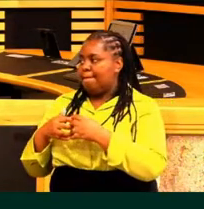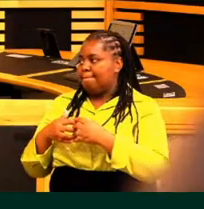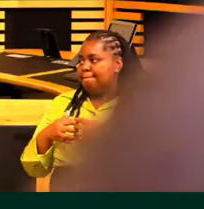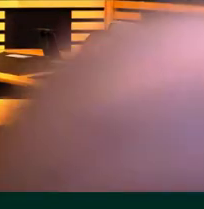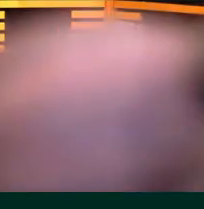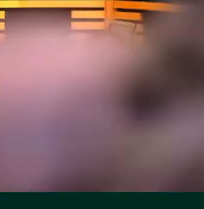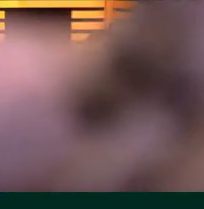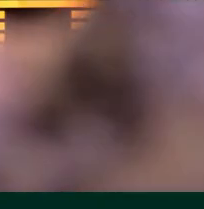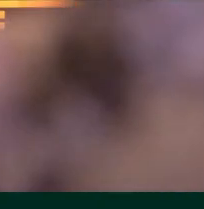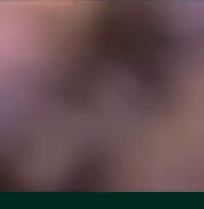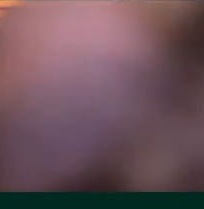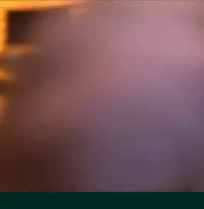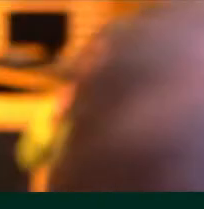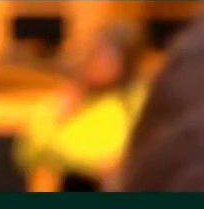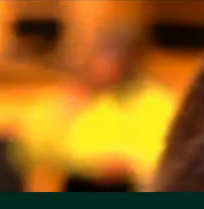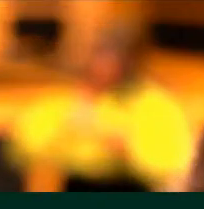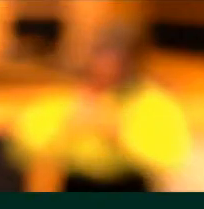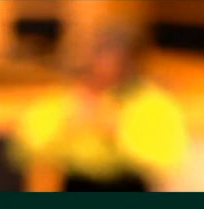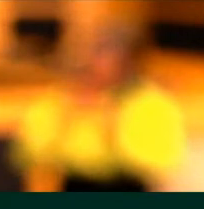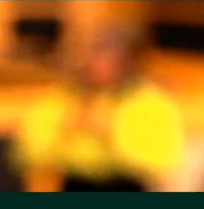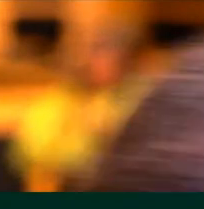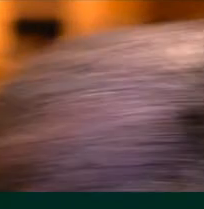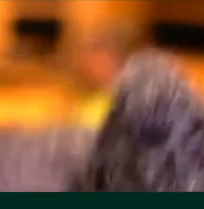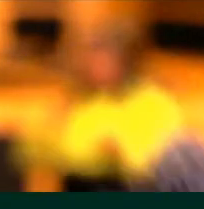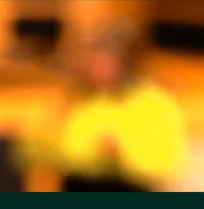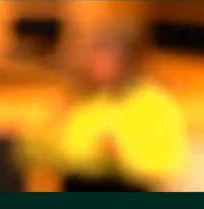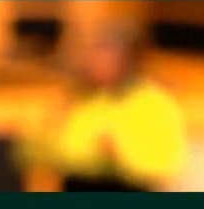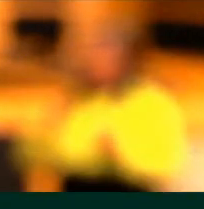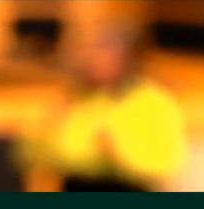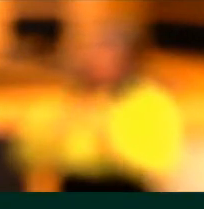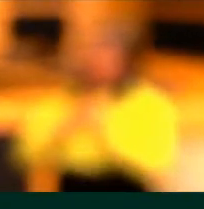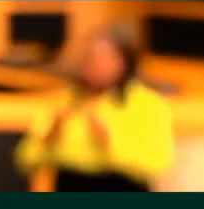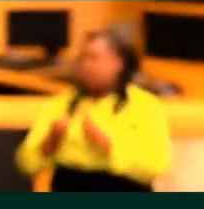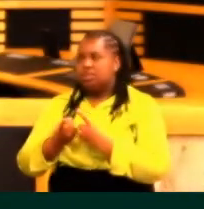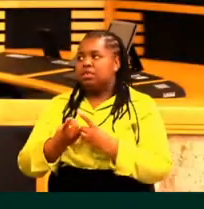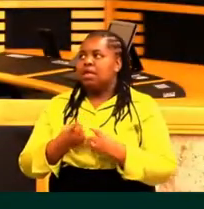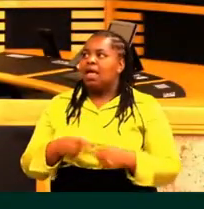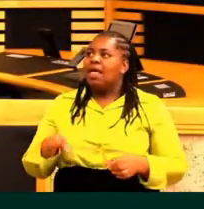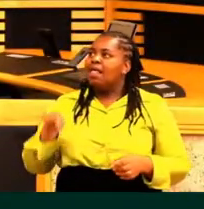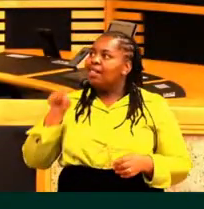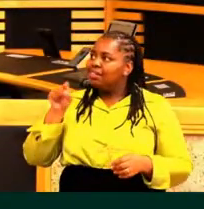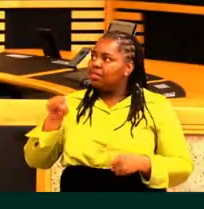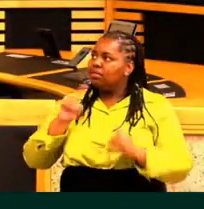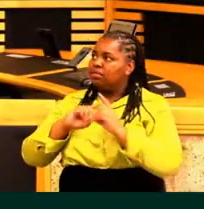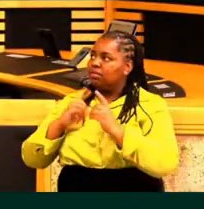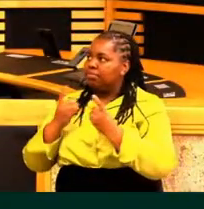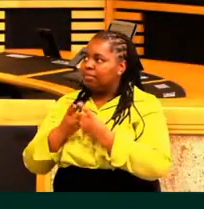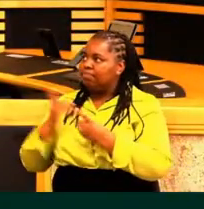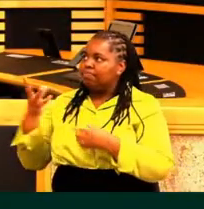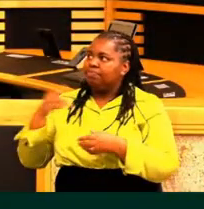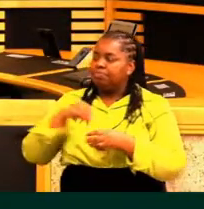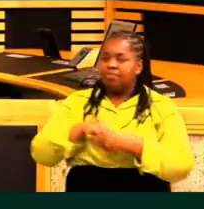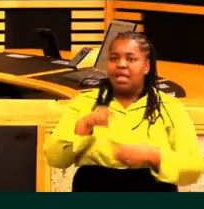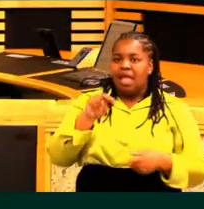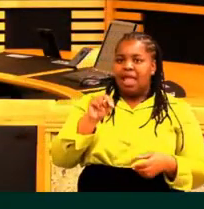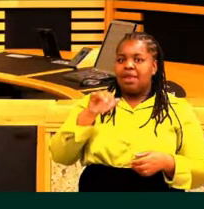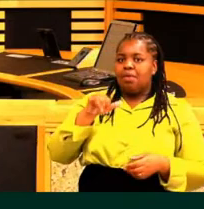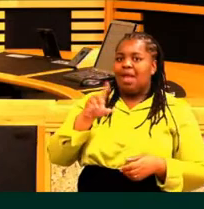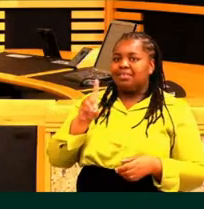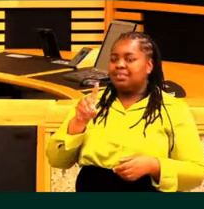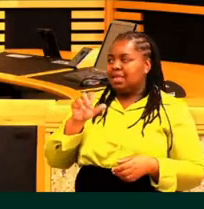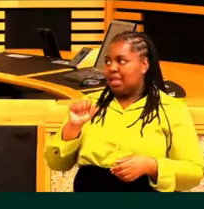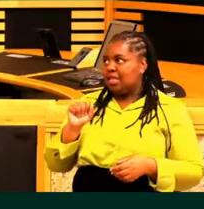relations with those institutions it's because these institutions that I've mentioned including nyta they